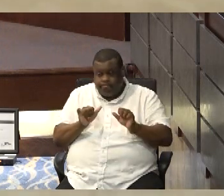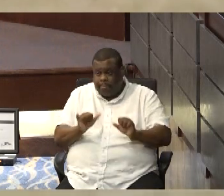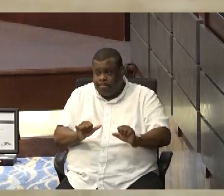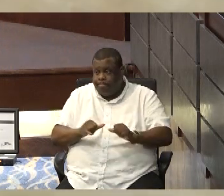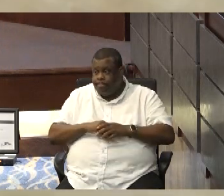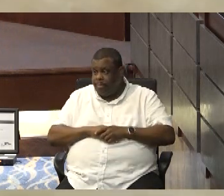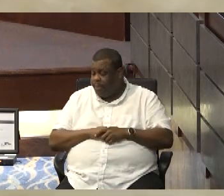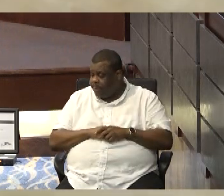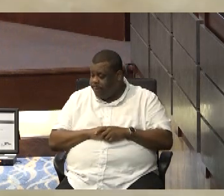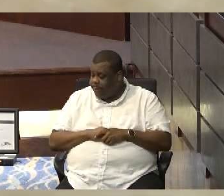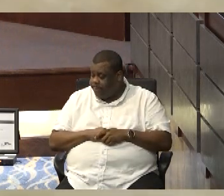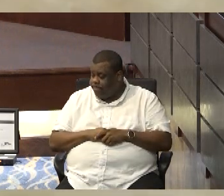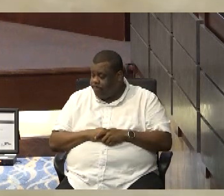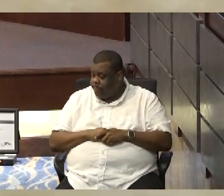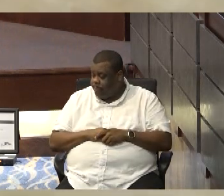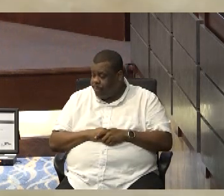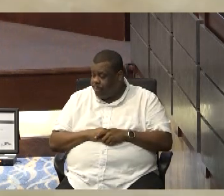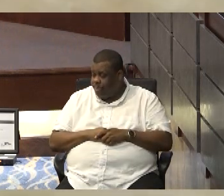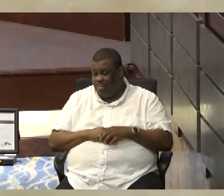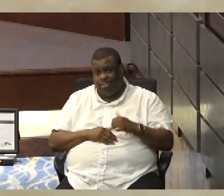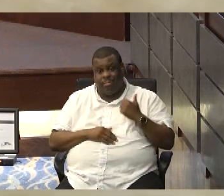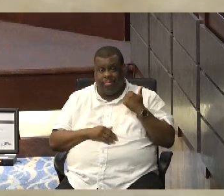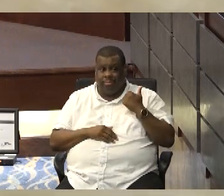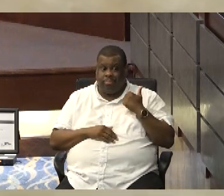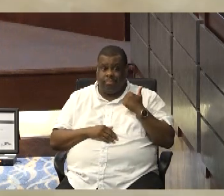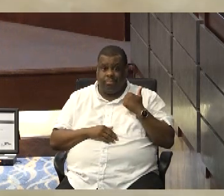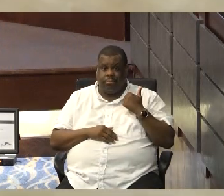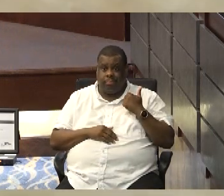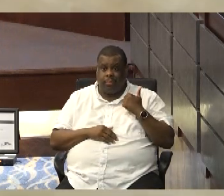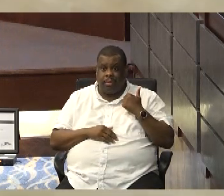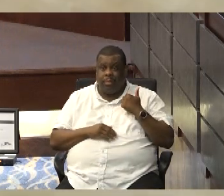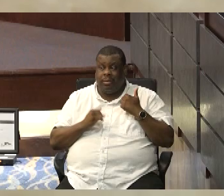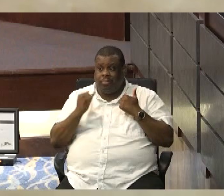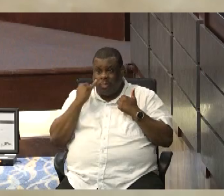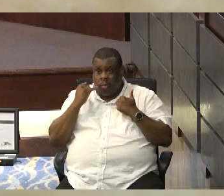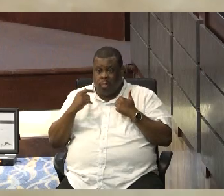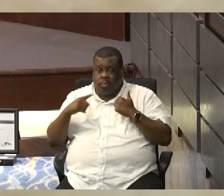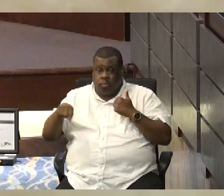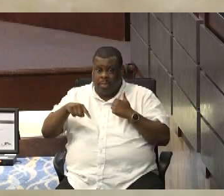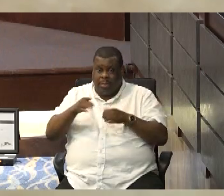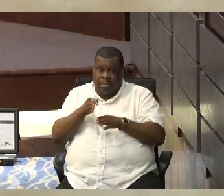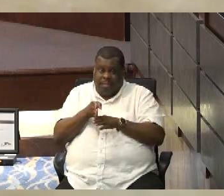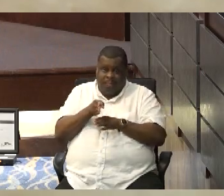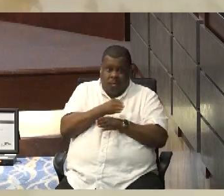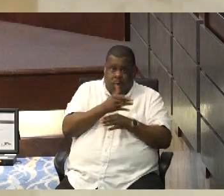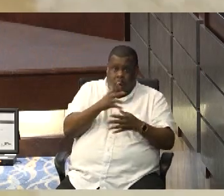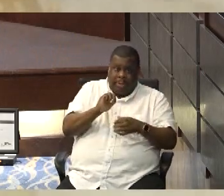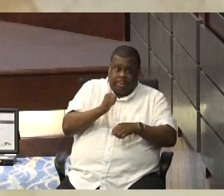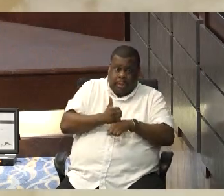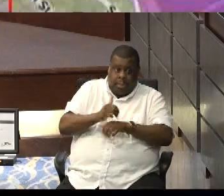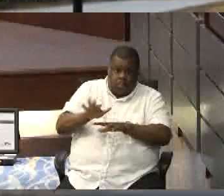And that's something that we could have prevented if we'd had detention criteria for that.